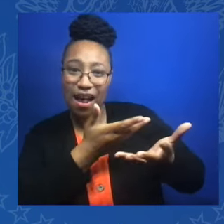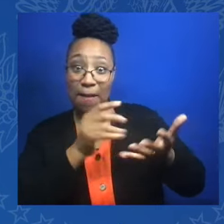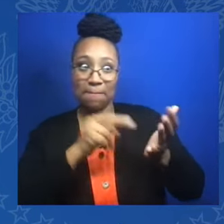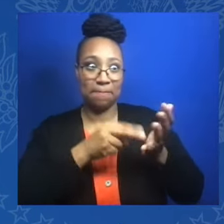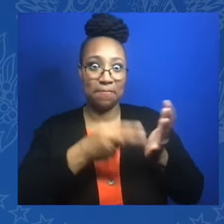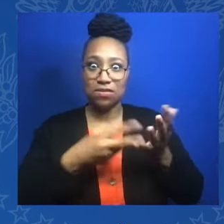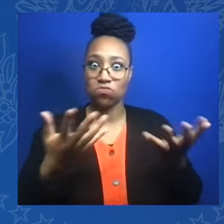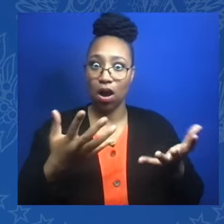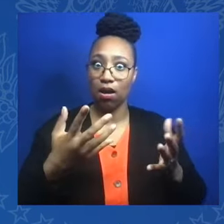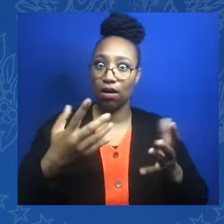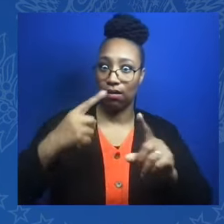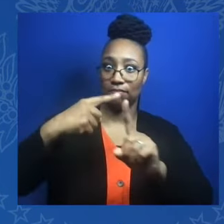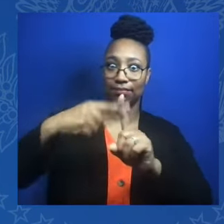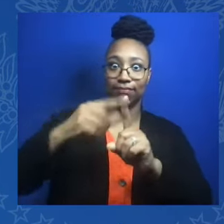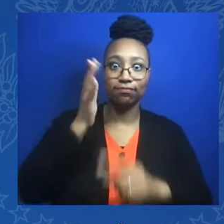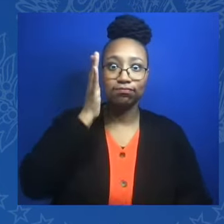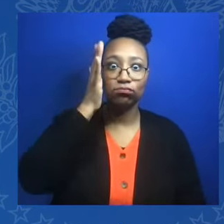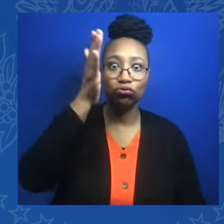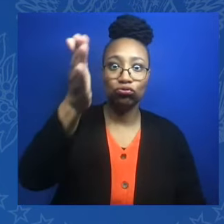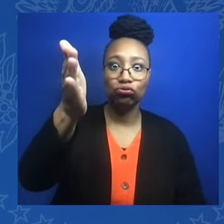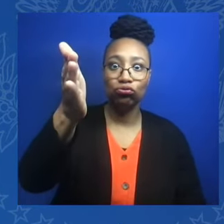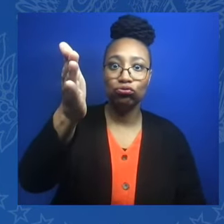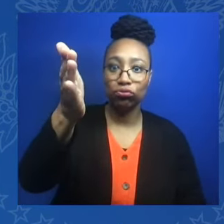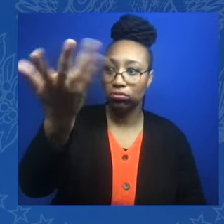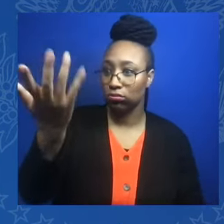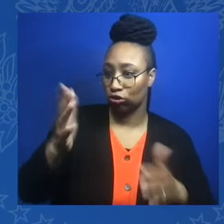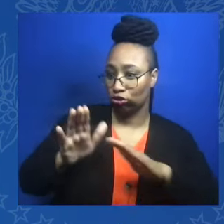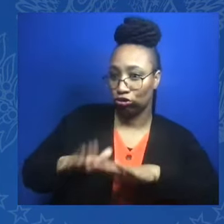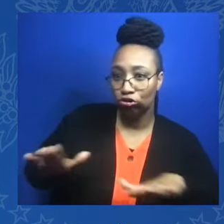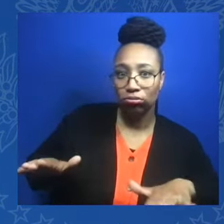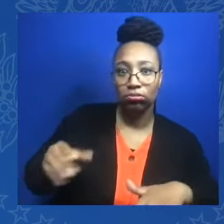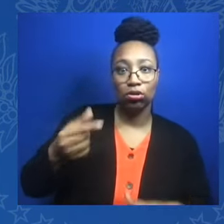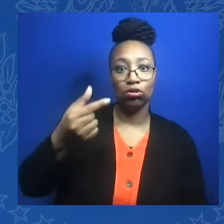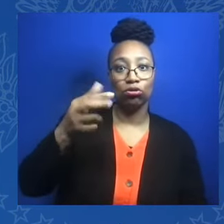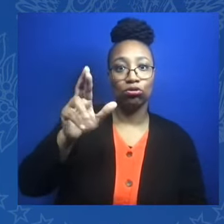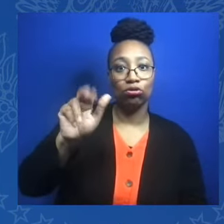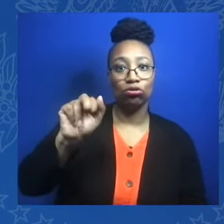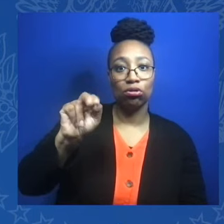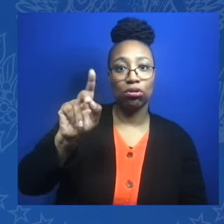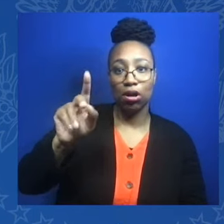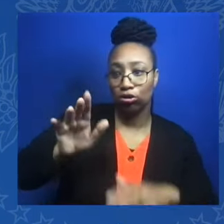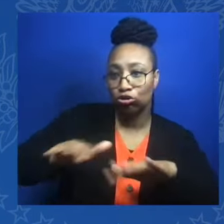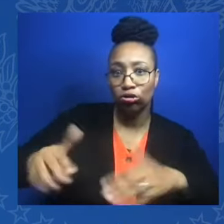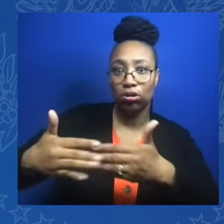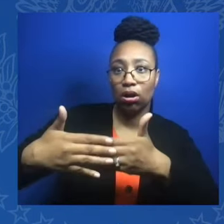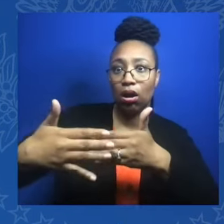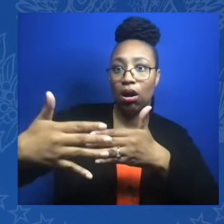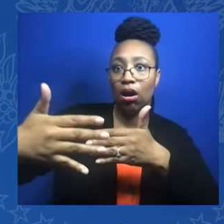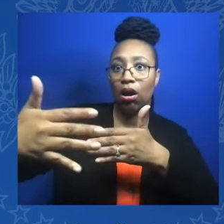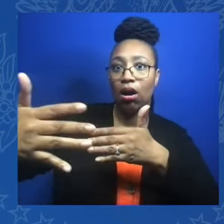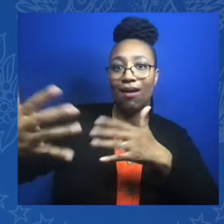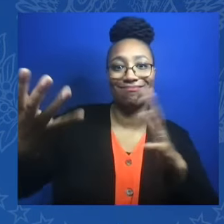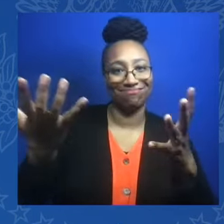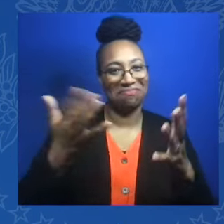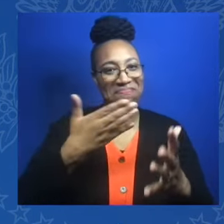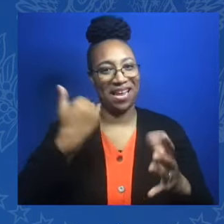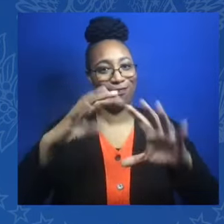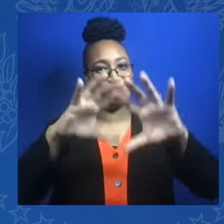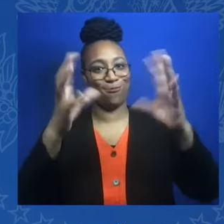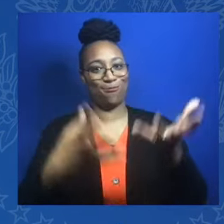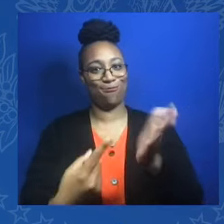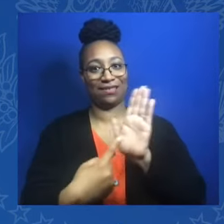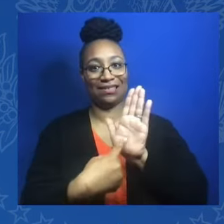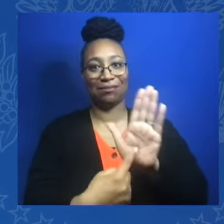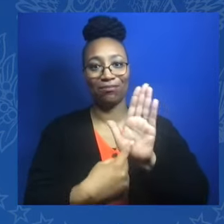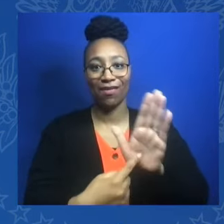better because of our efforts, the people in this room and a similar room in the United States. President Kennedy said, and